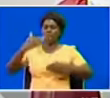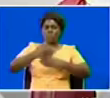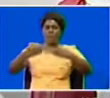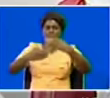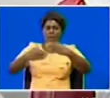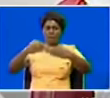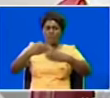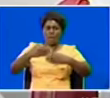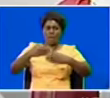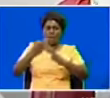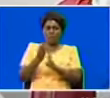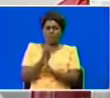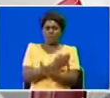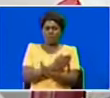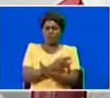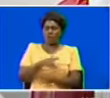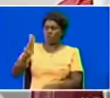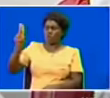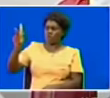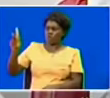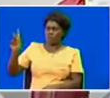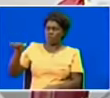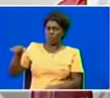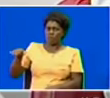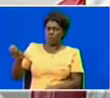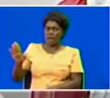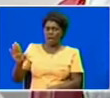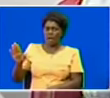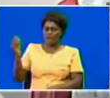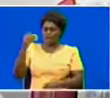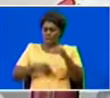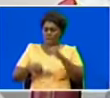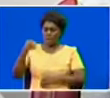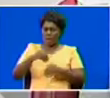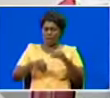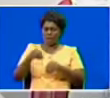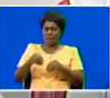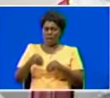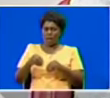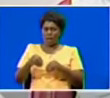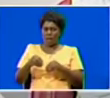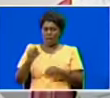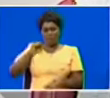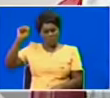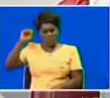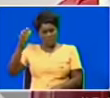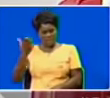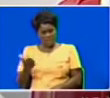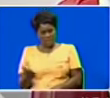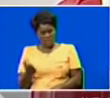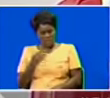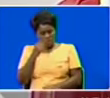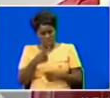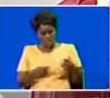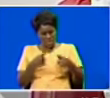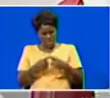house. Before that, when he went to the UK, he was sent by peasants. They fundraised to send him away. So in our politics, about 50 years ago,